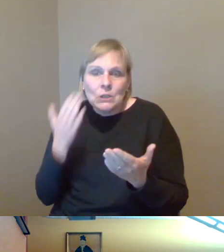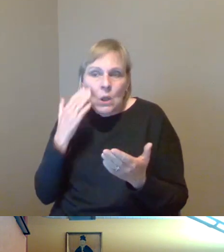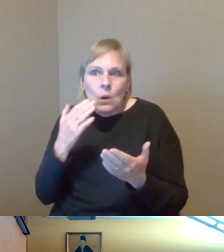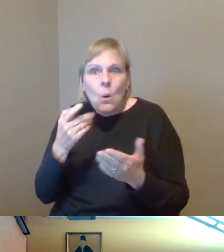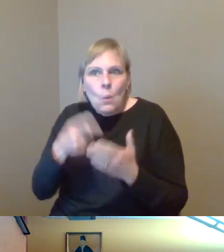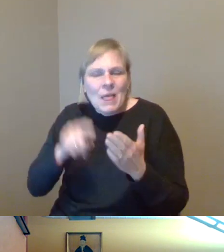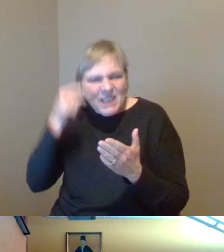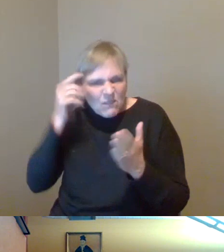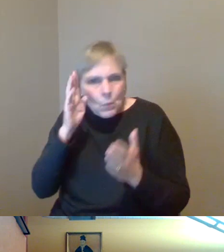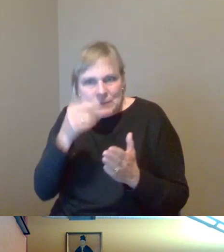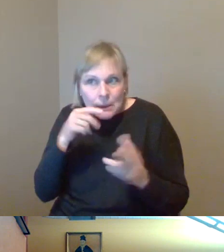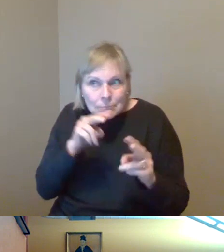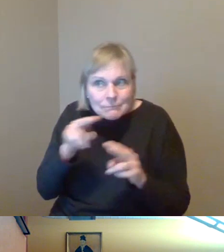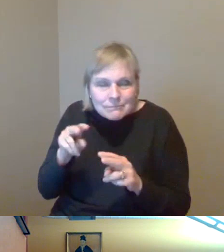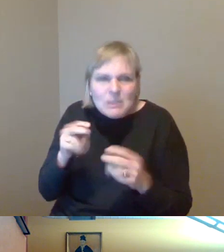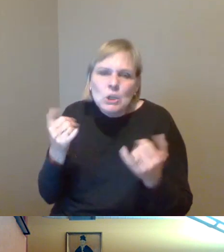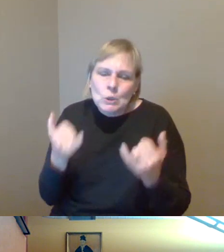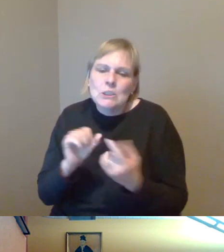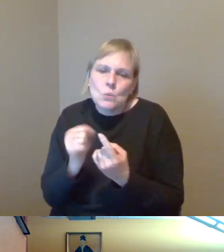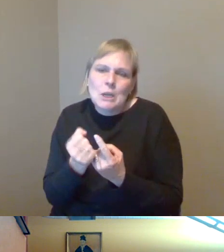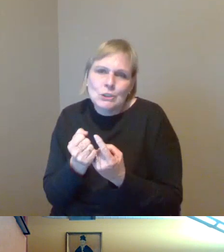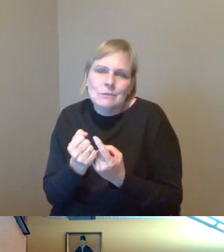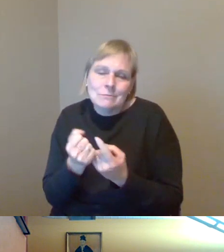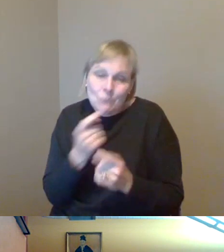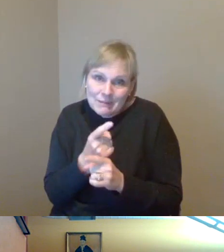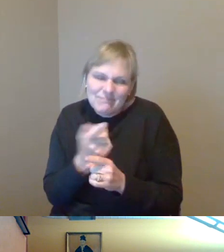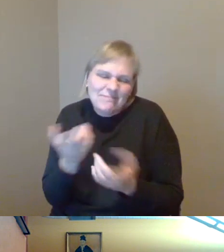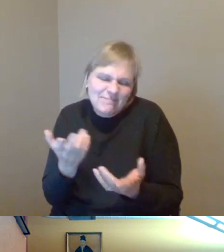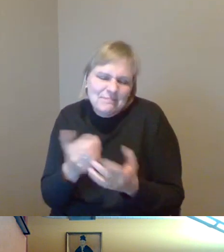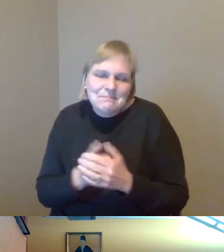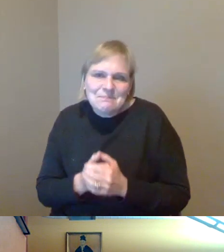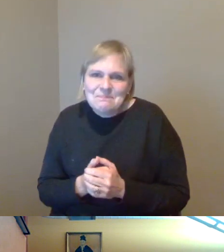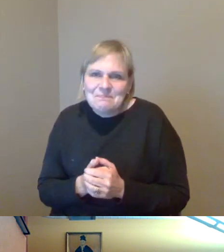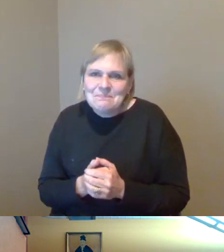going to say, and given our current situation, yep.